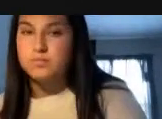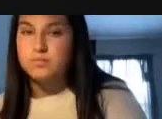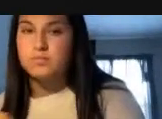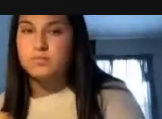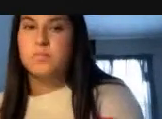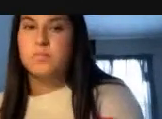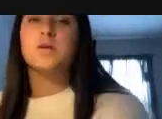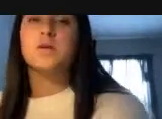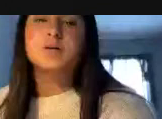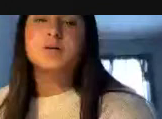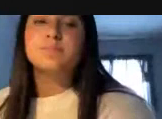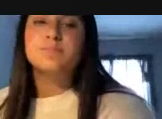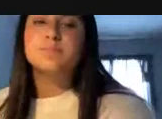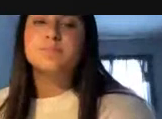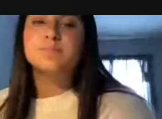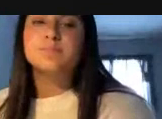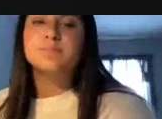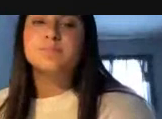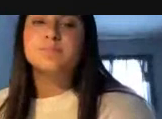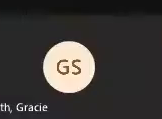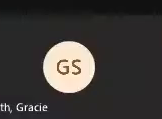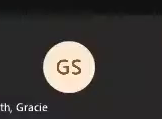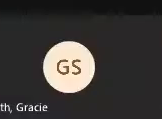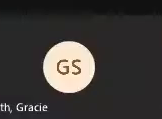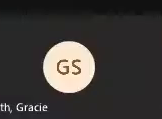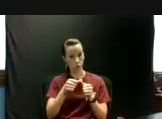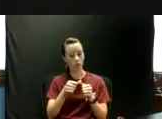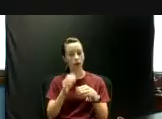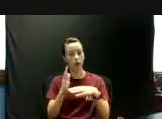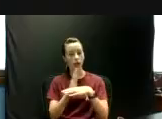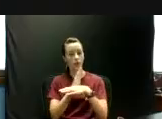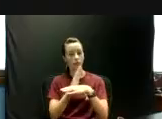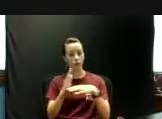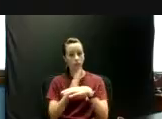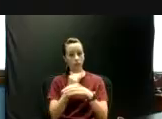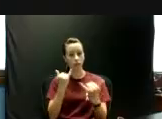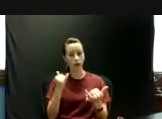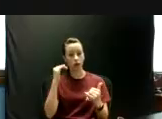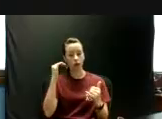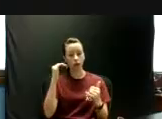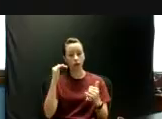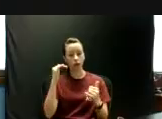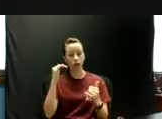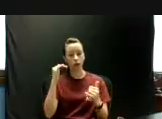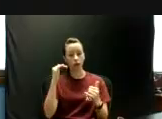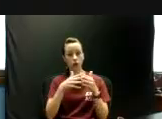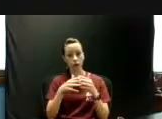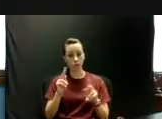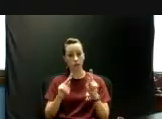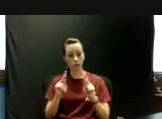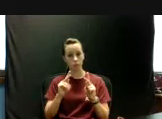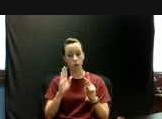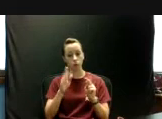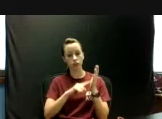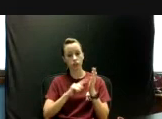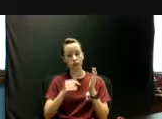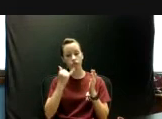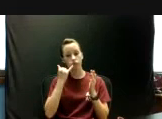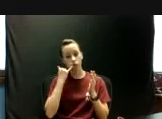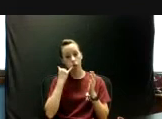So I want you to keep in mind that on average, American consumers now check their smartphones an average of 52 times each